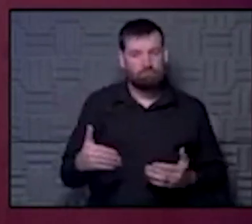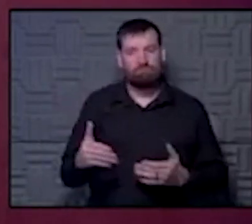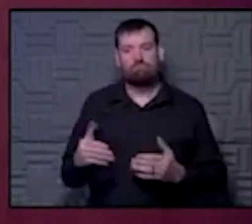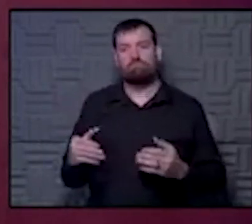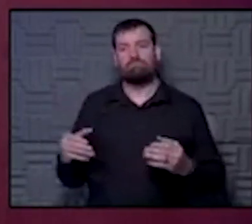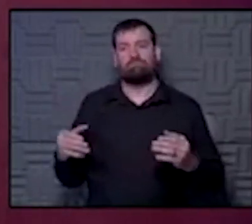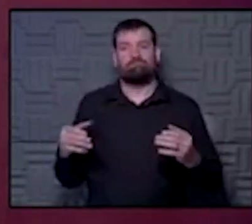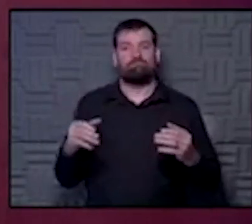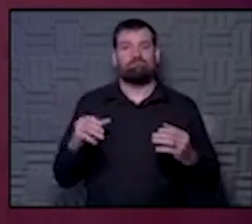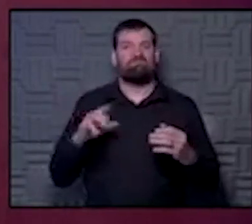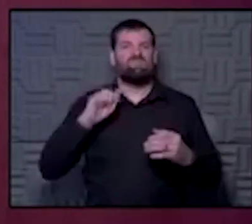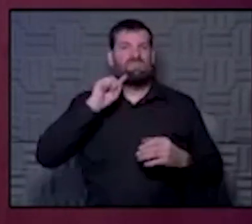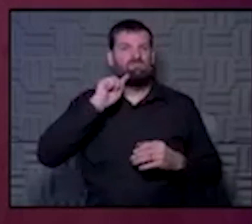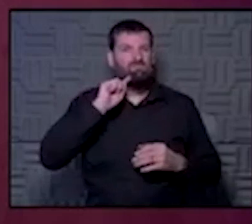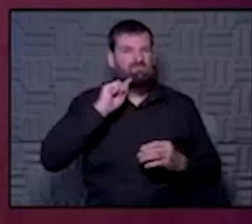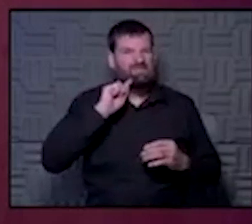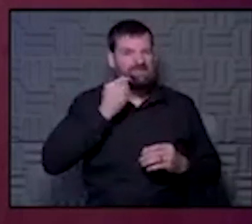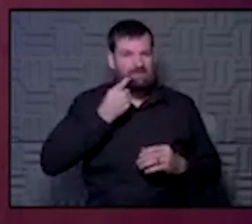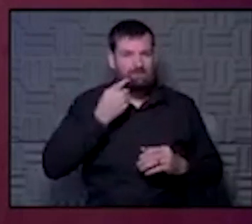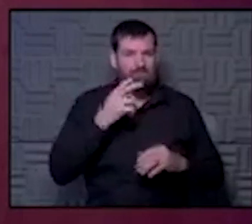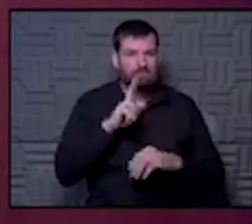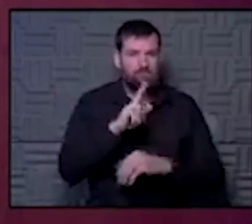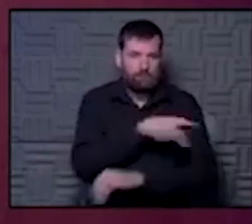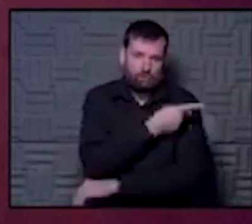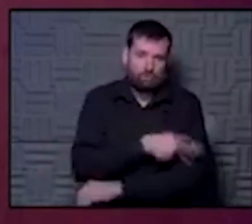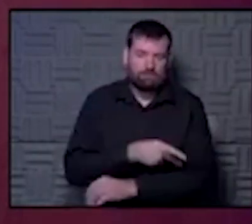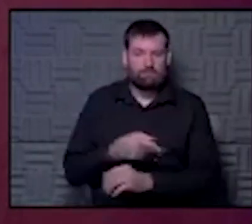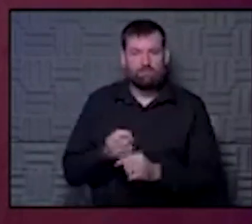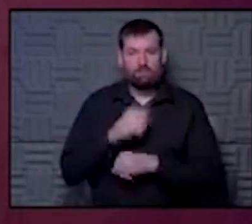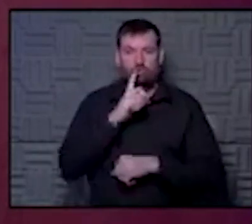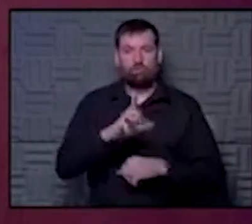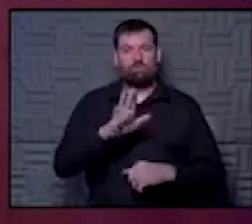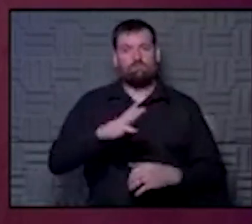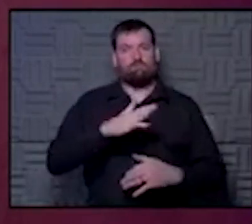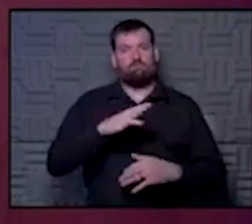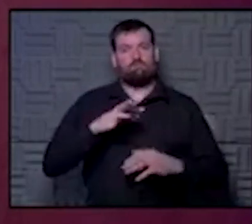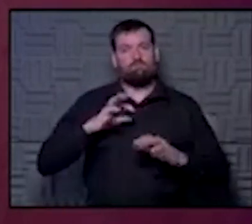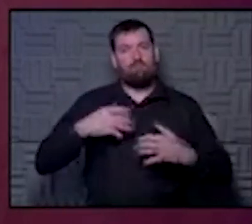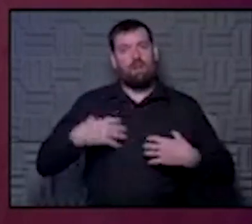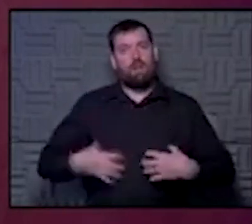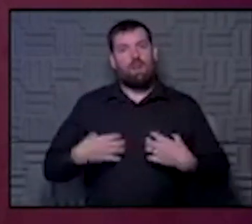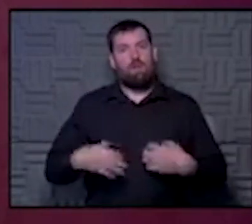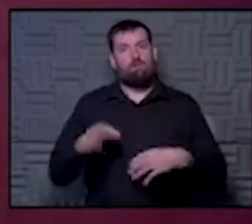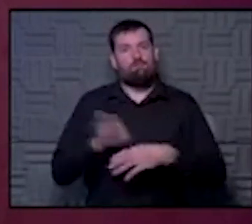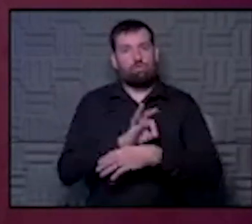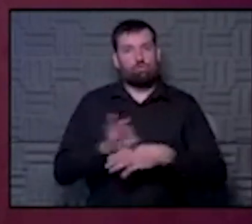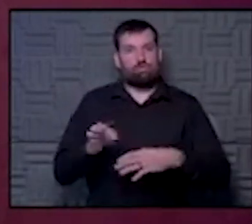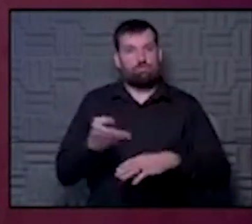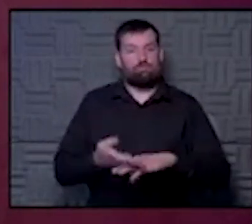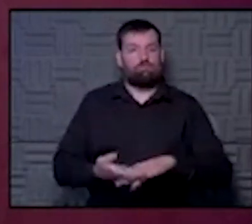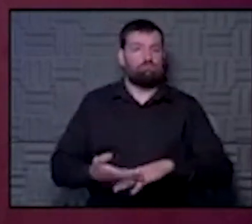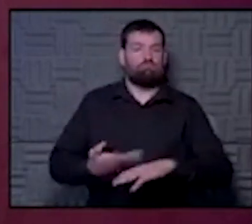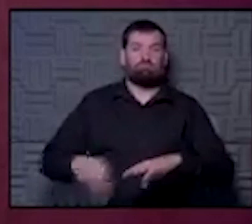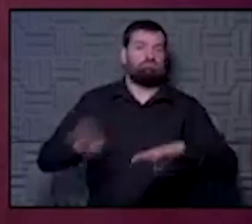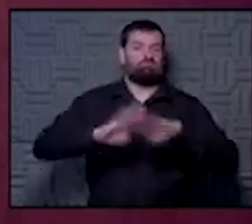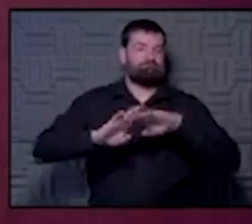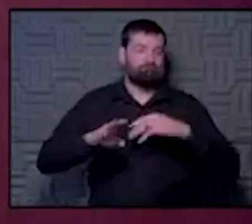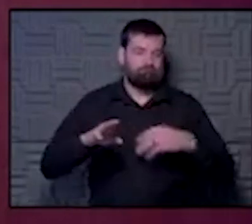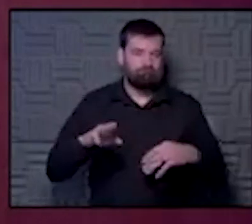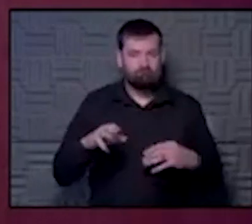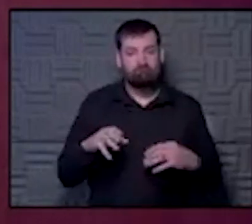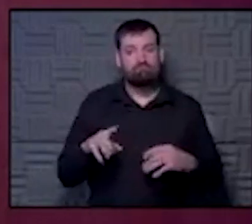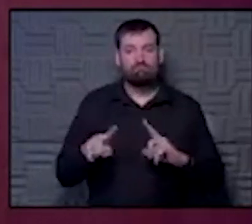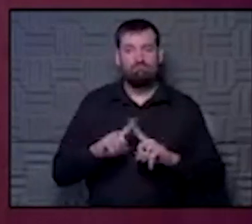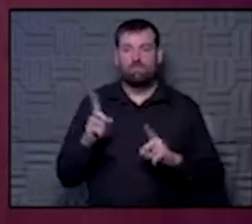our critical patients, just to make sure that their lung function improves. But it's definitely brought respiratory therapy to